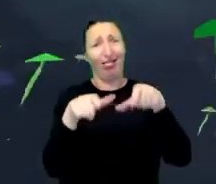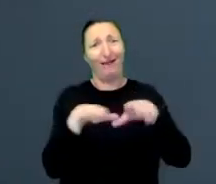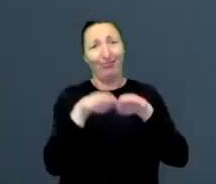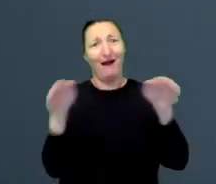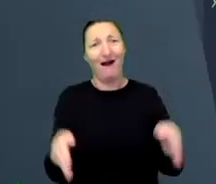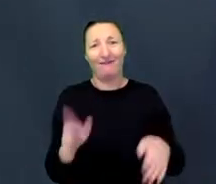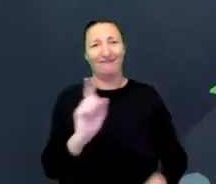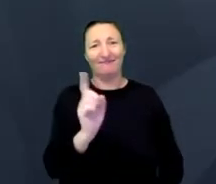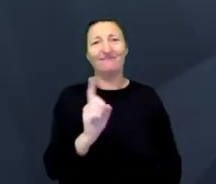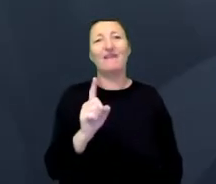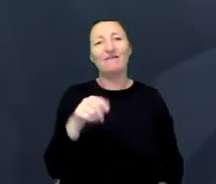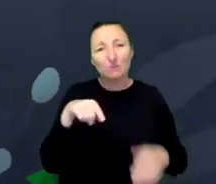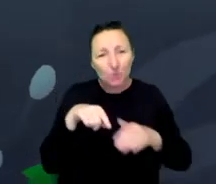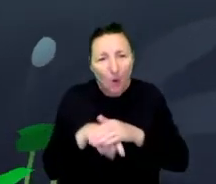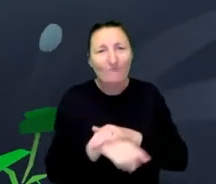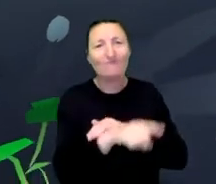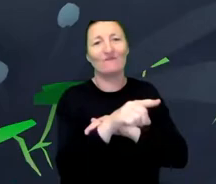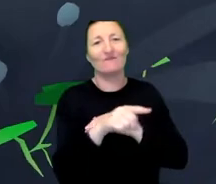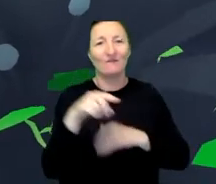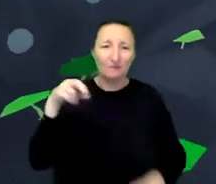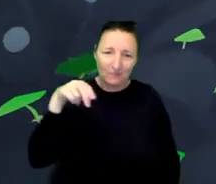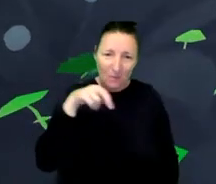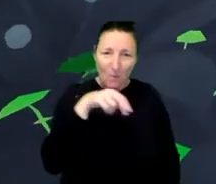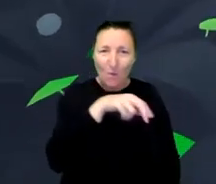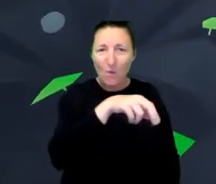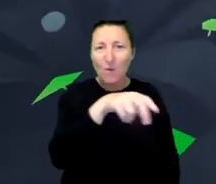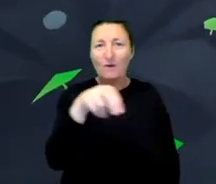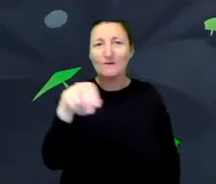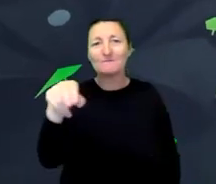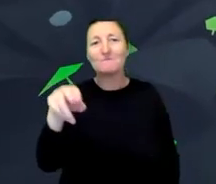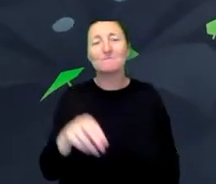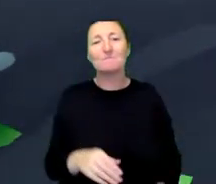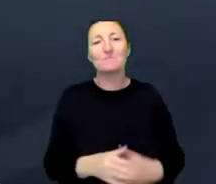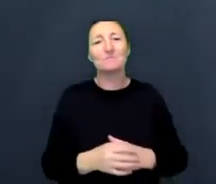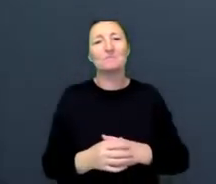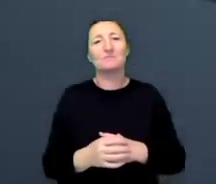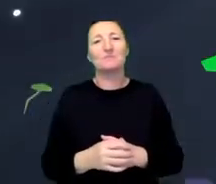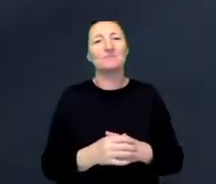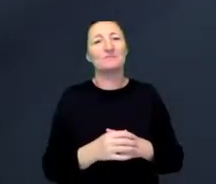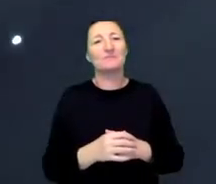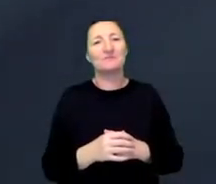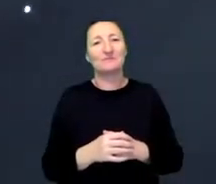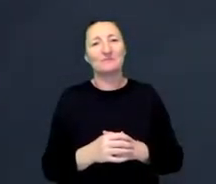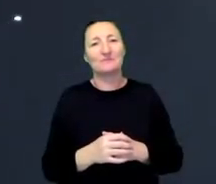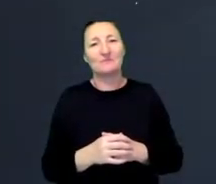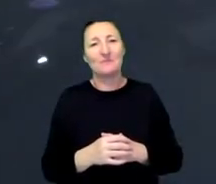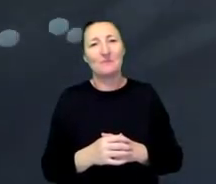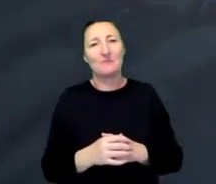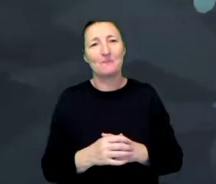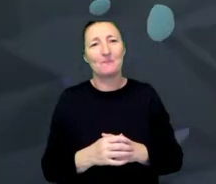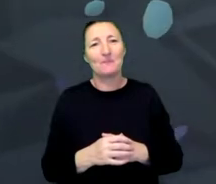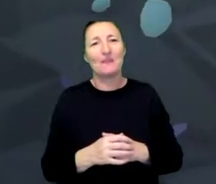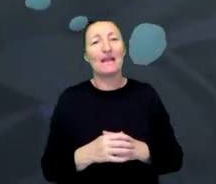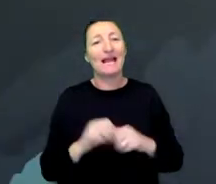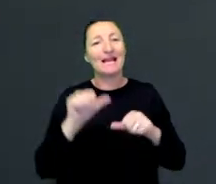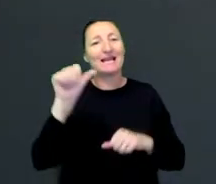little nestled plug-in. Yeah. Thank you for powering that hive orb. Where are we going